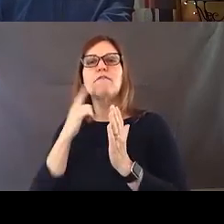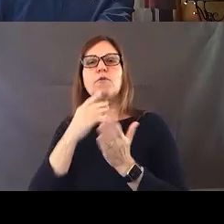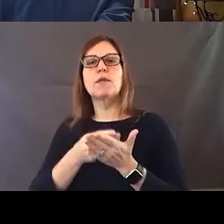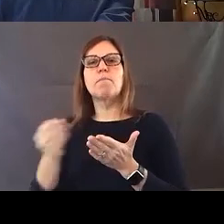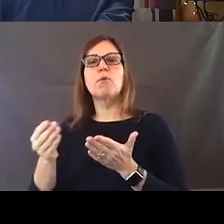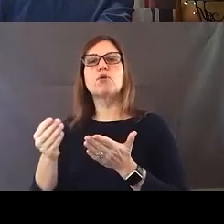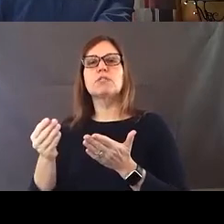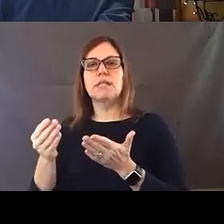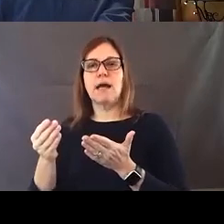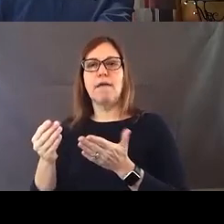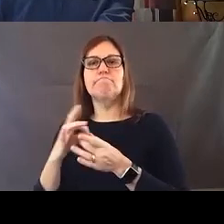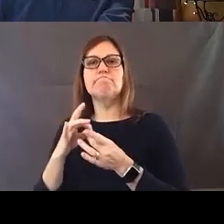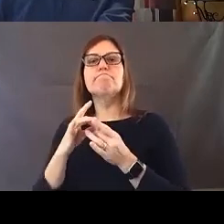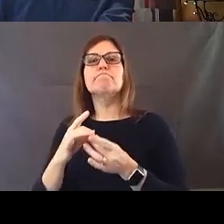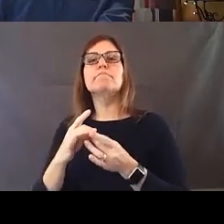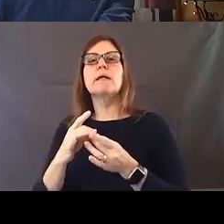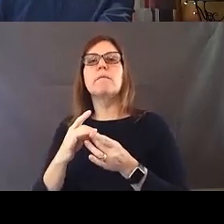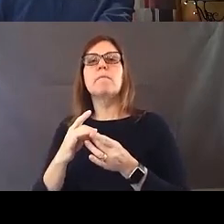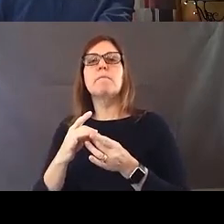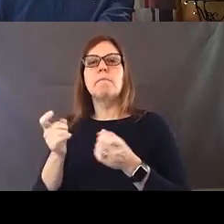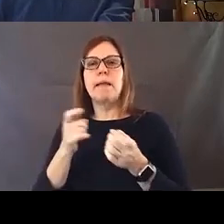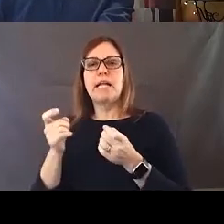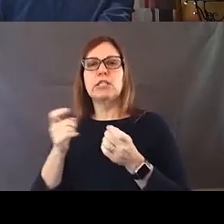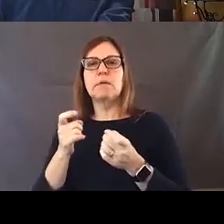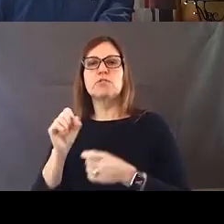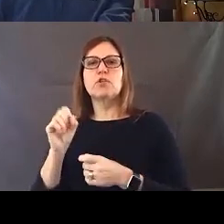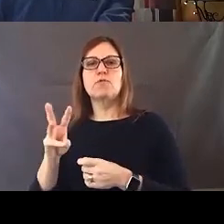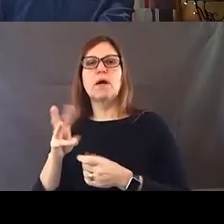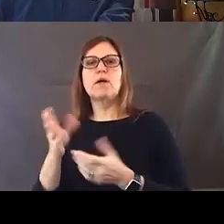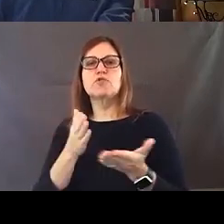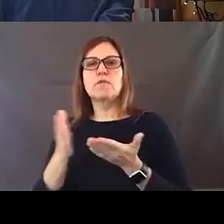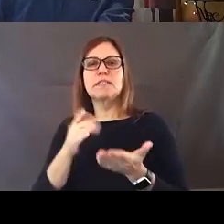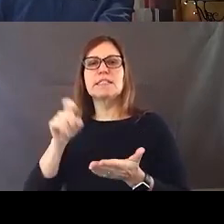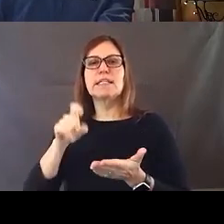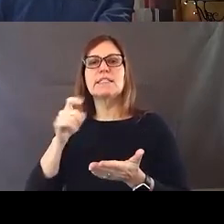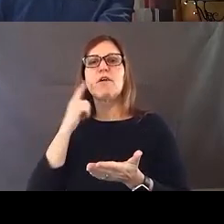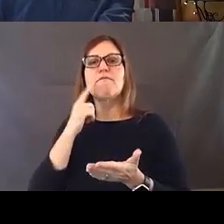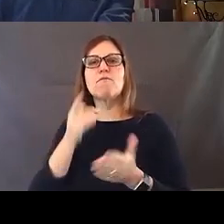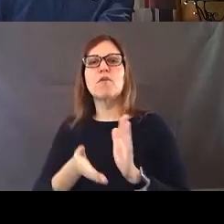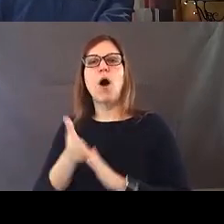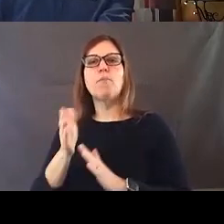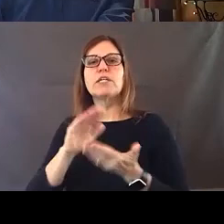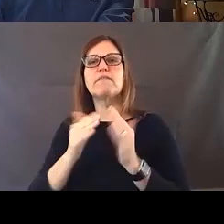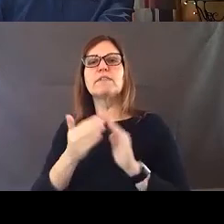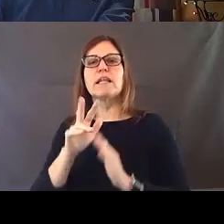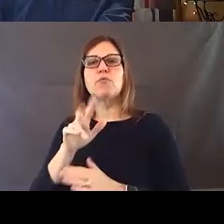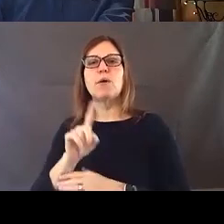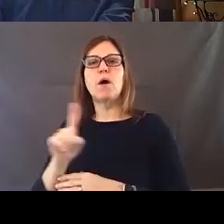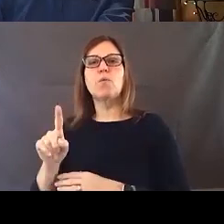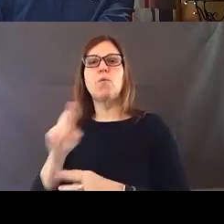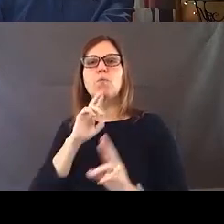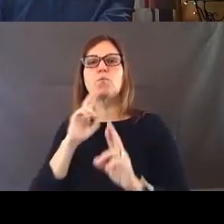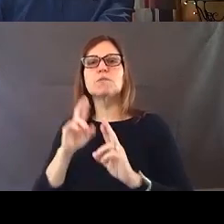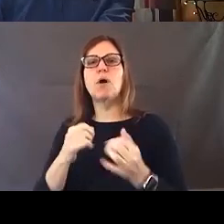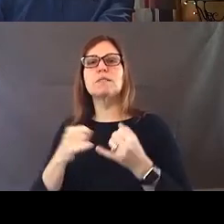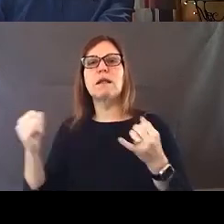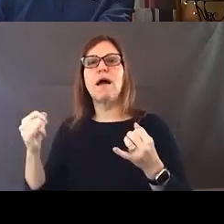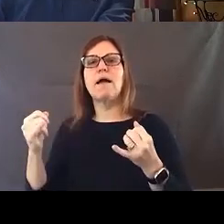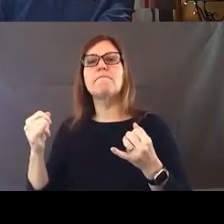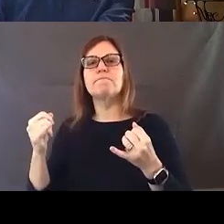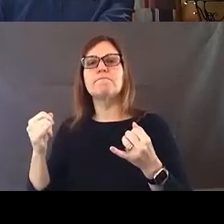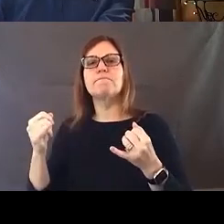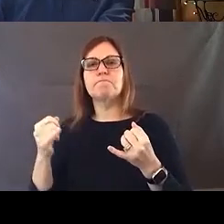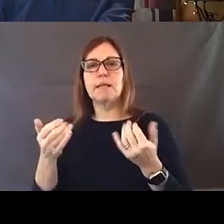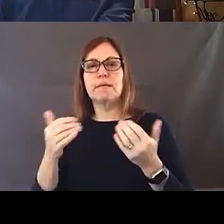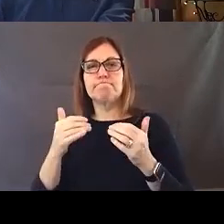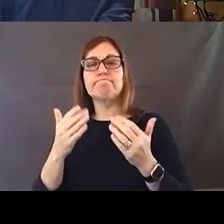relationship management software services necessary for the operation of the city's 311 response line by extending the